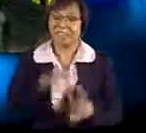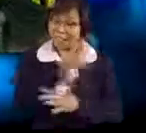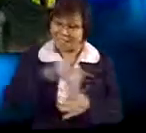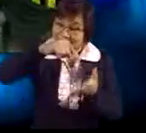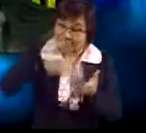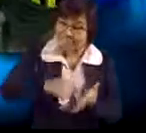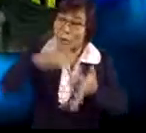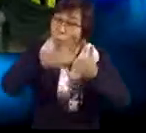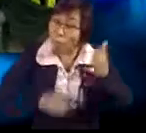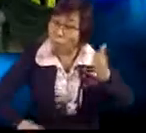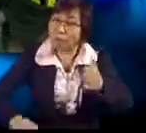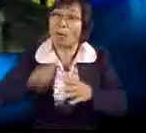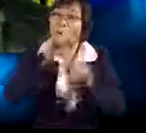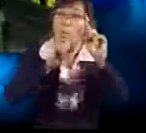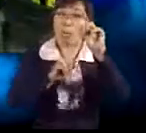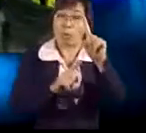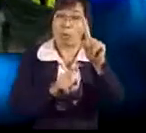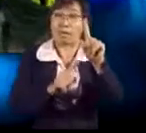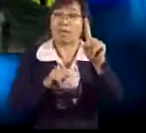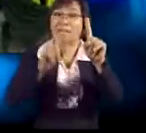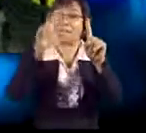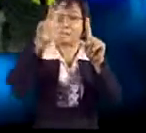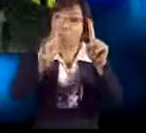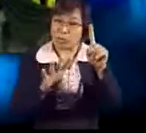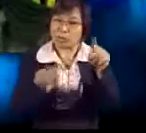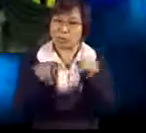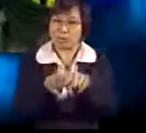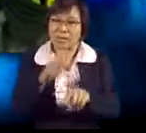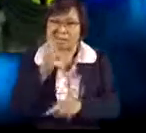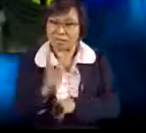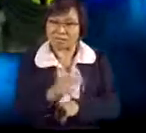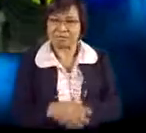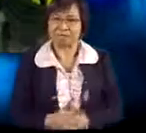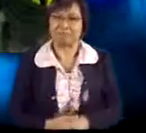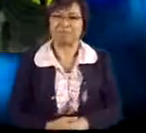And this is what 1 and 3 quarters should look like.